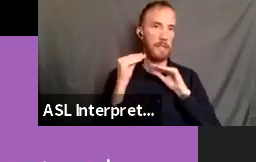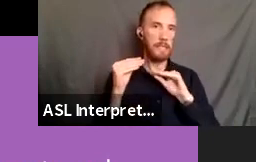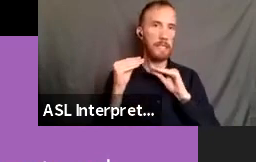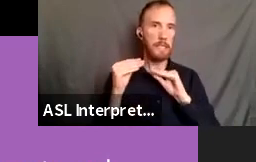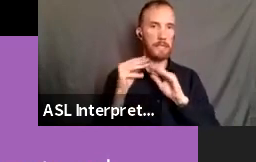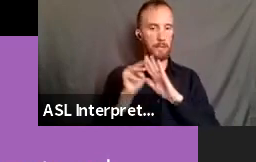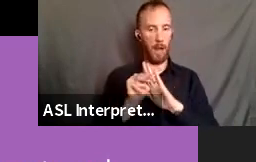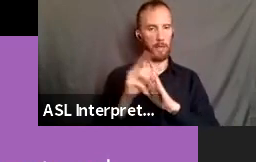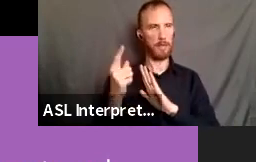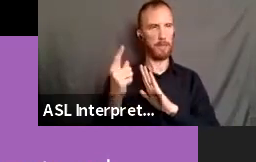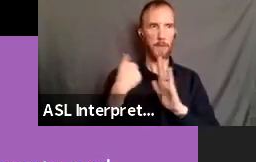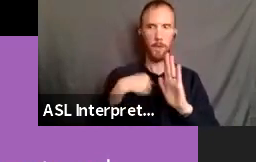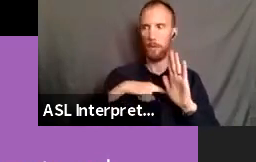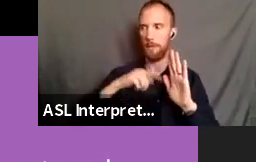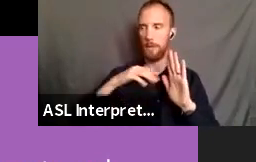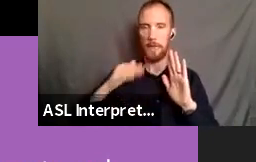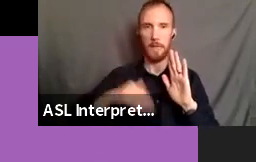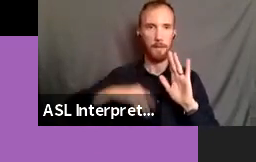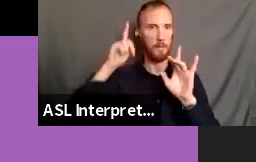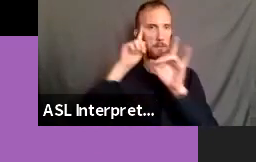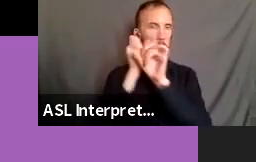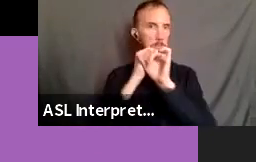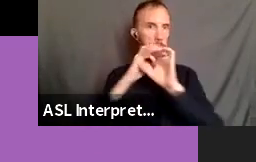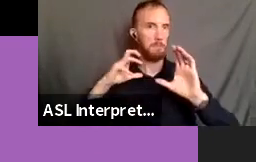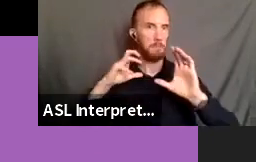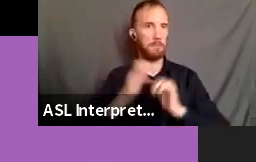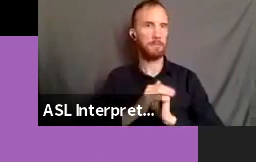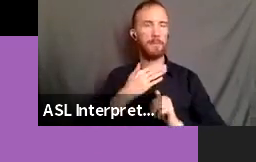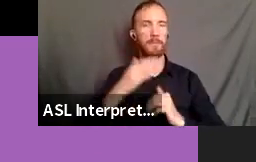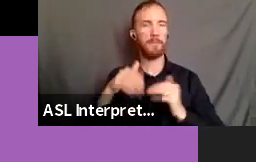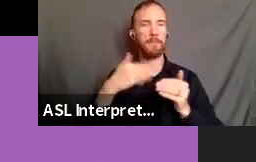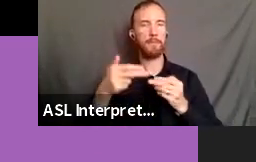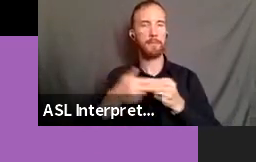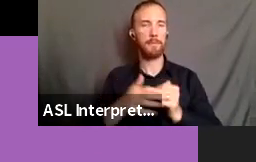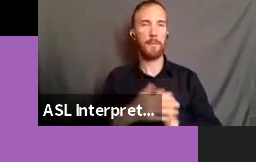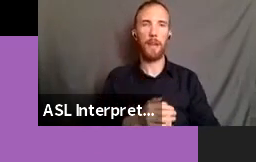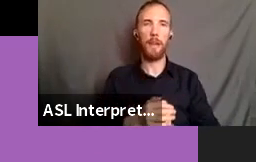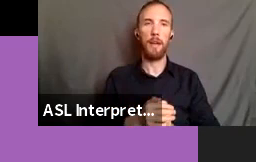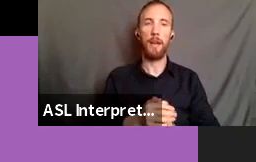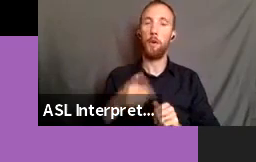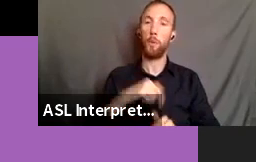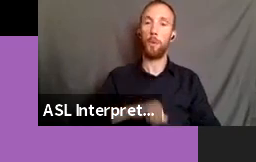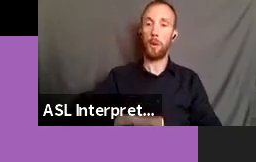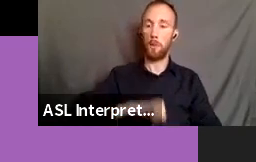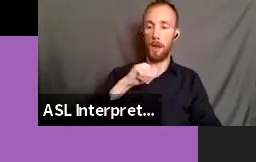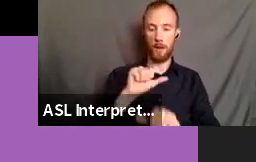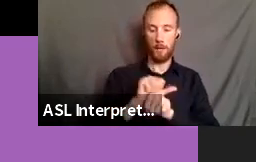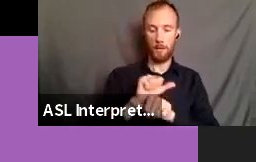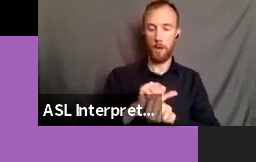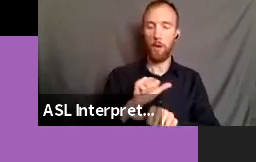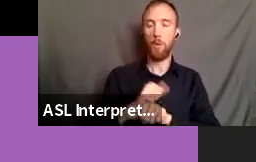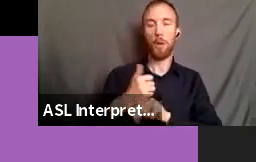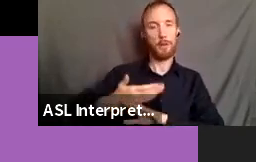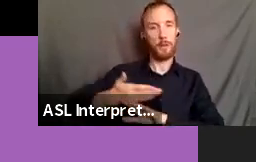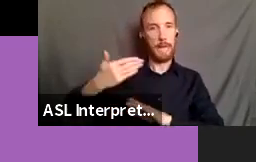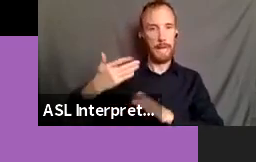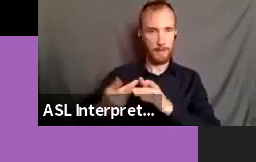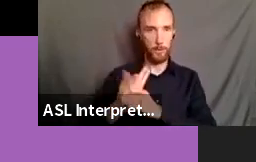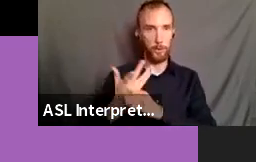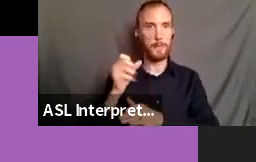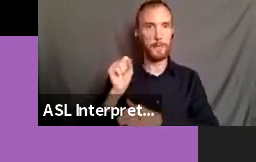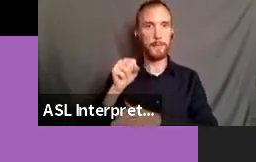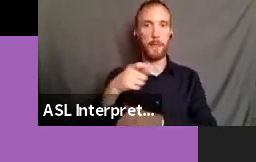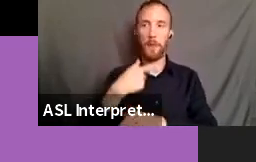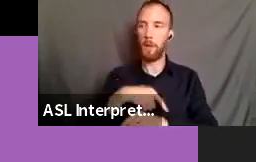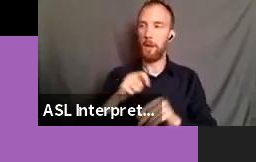had ever imagined can we please change the slide while we are proud of the work done this past spring to swiftly respond and meet the needs